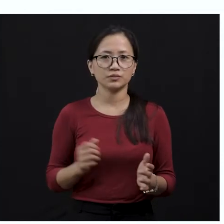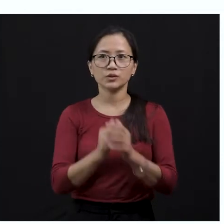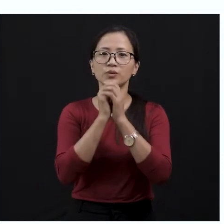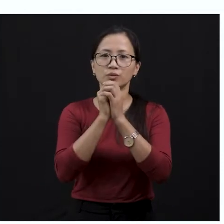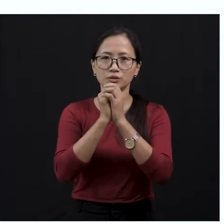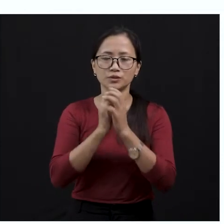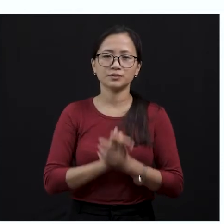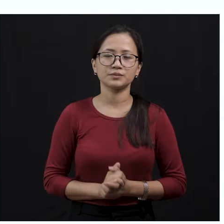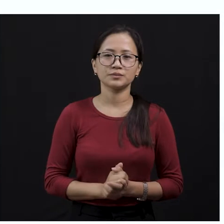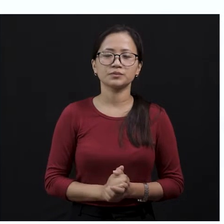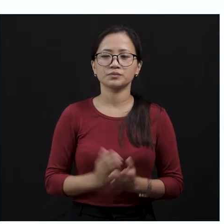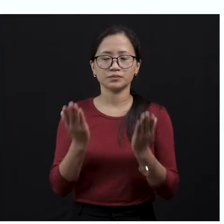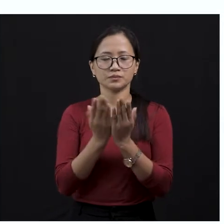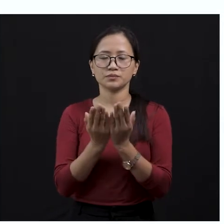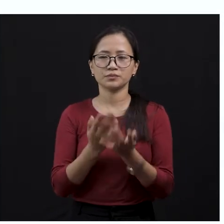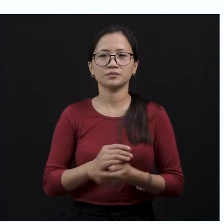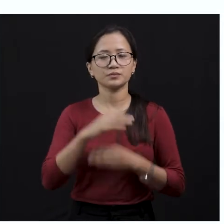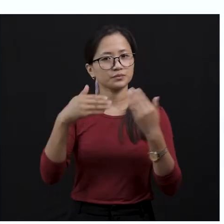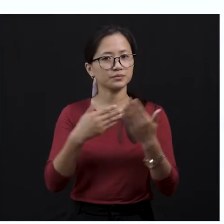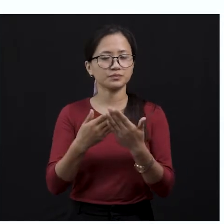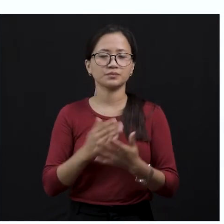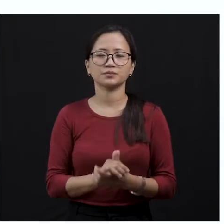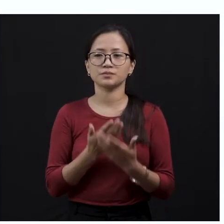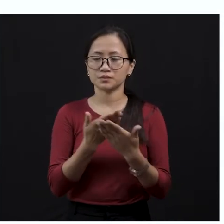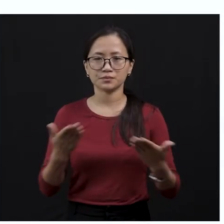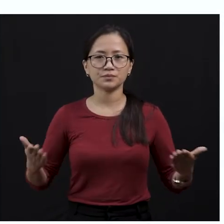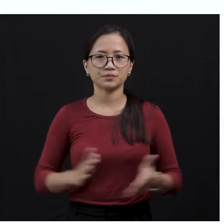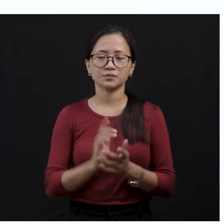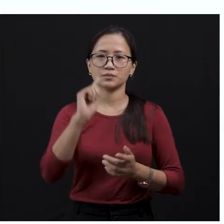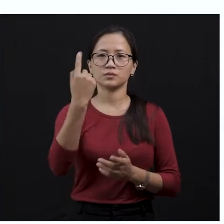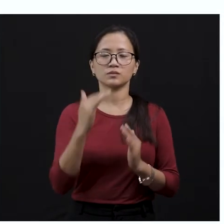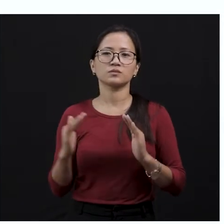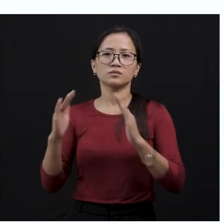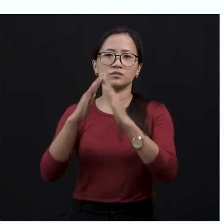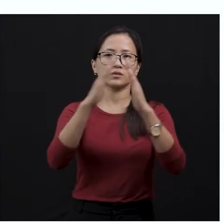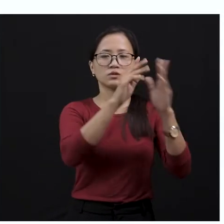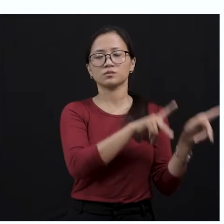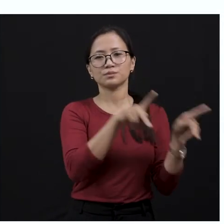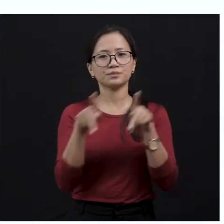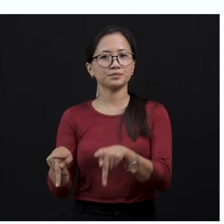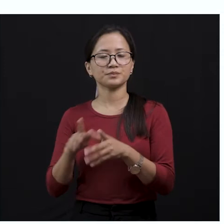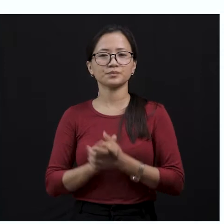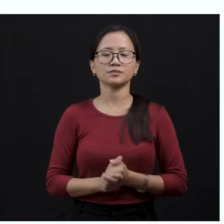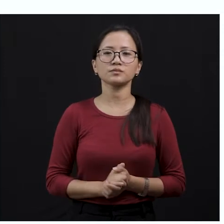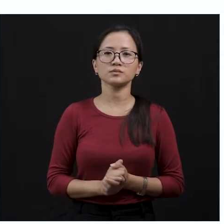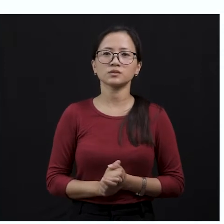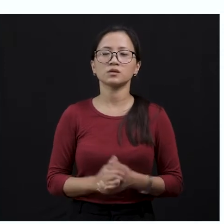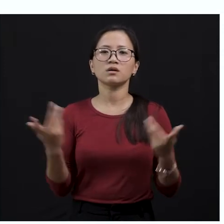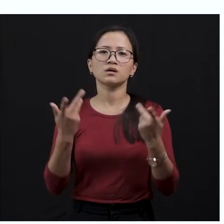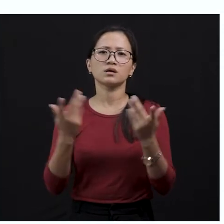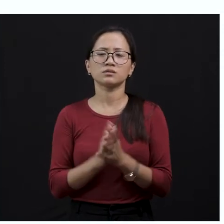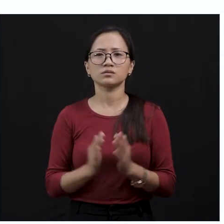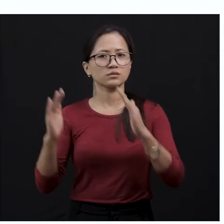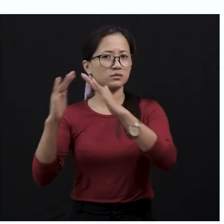were able to study about all these things. Now, the first one is town planning. Town planning means